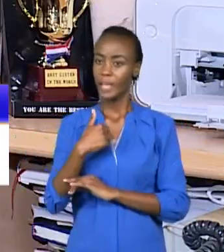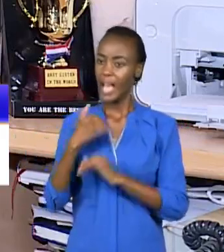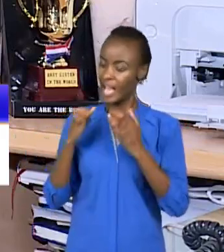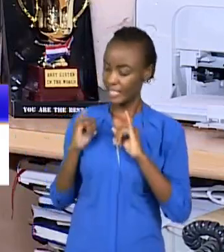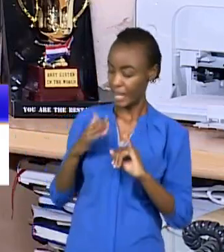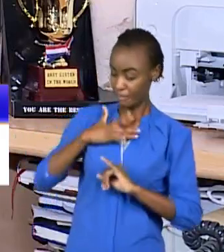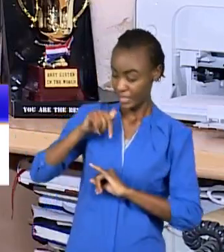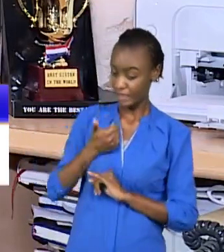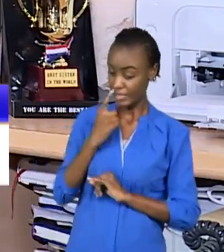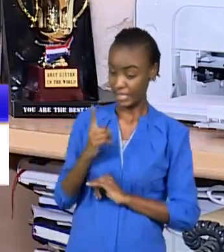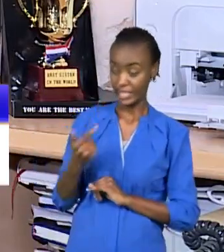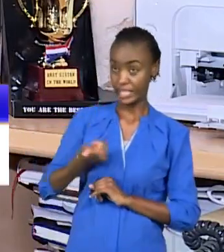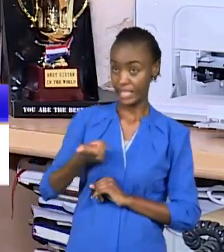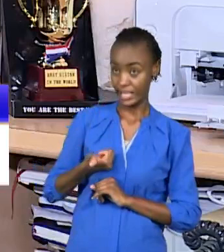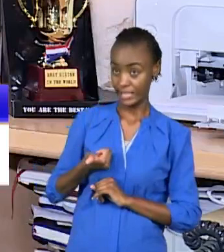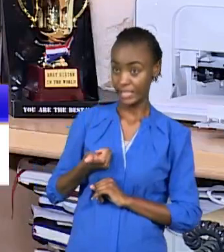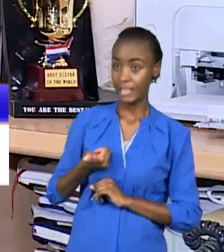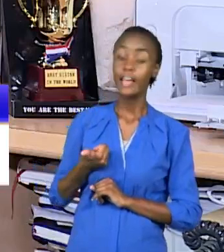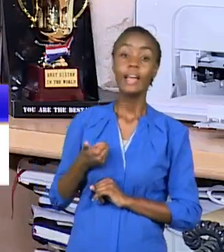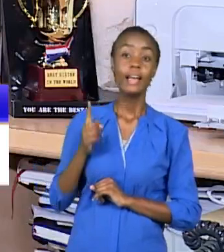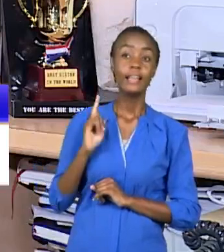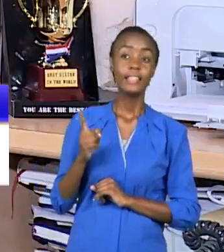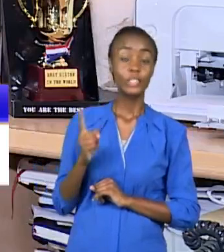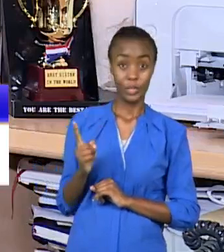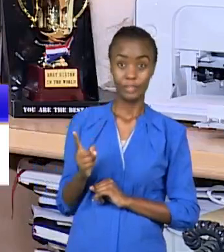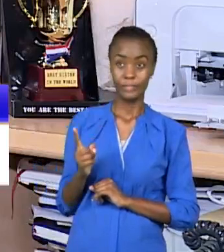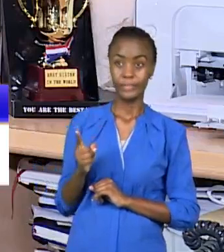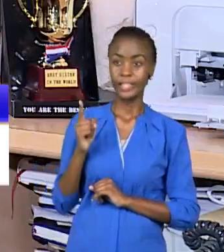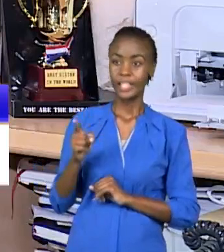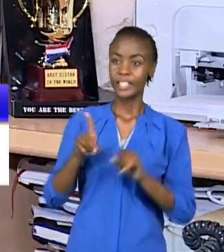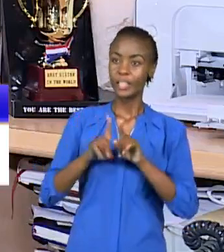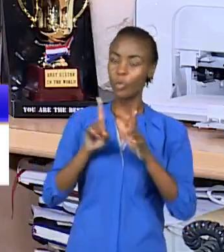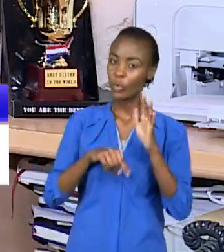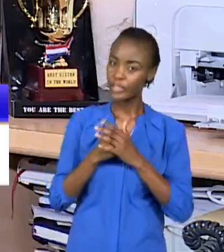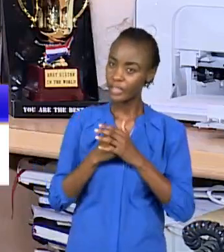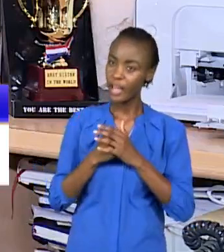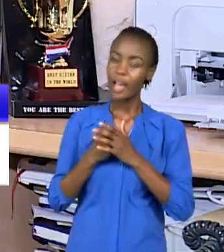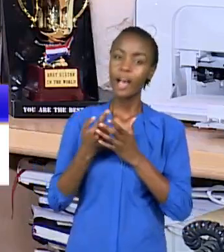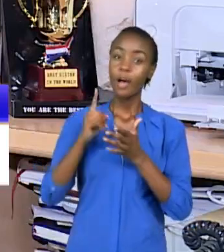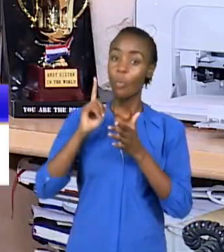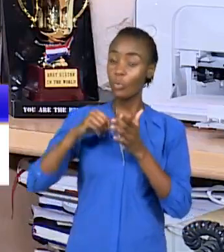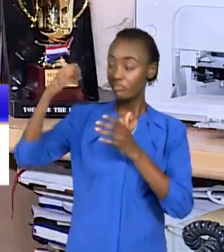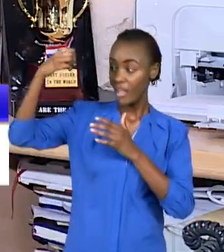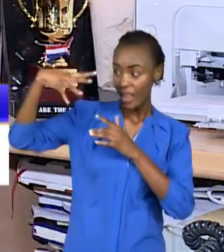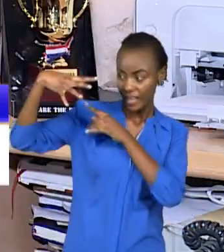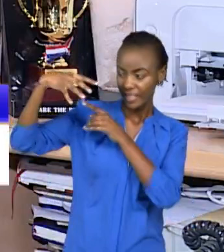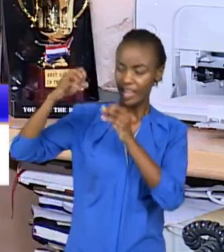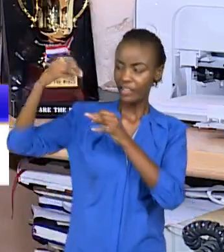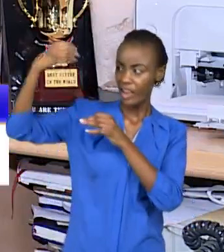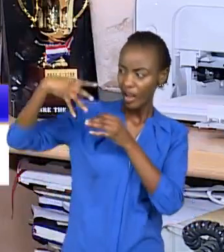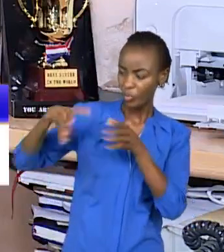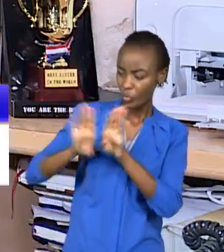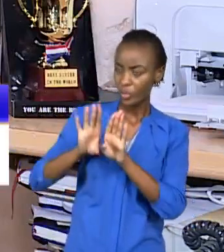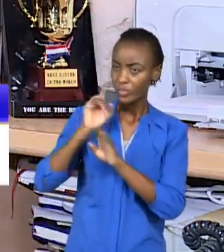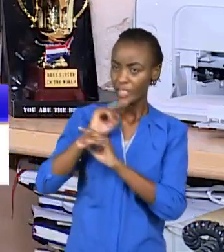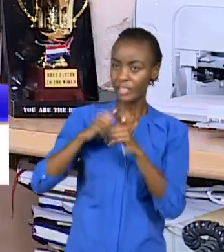me, I tell them, it's a candle in this family. This girl is like a candle. So if you put off this candle, then the